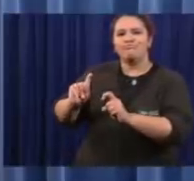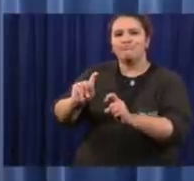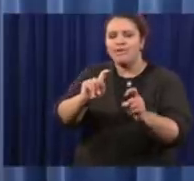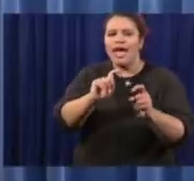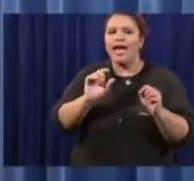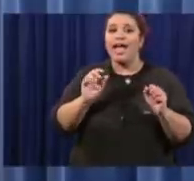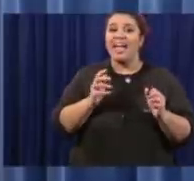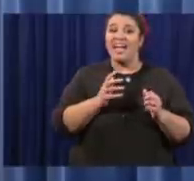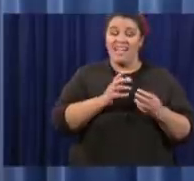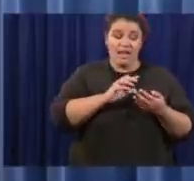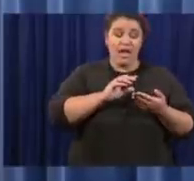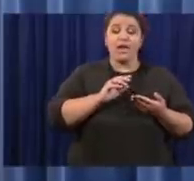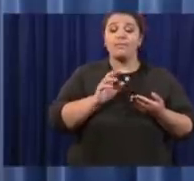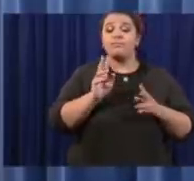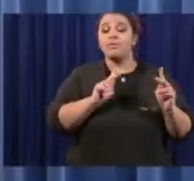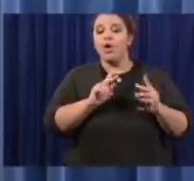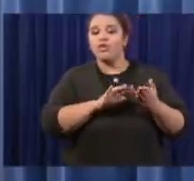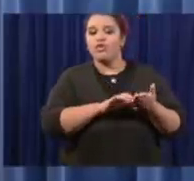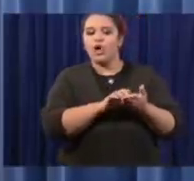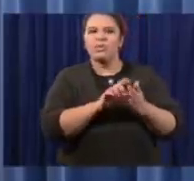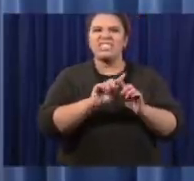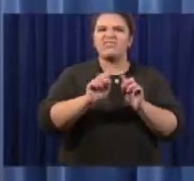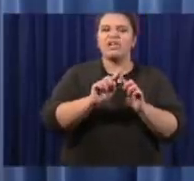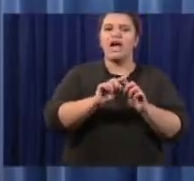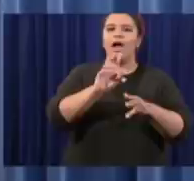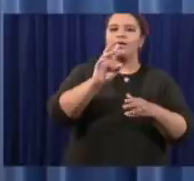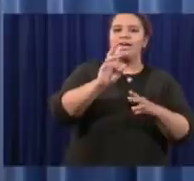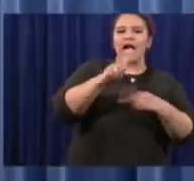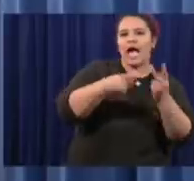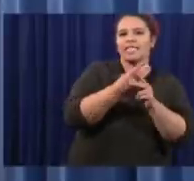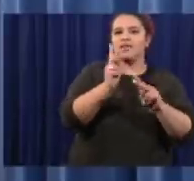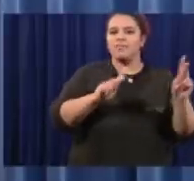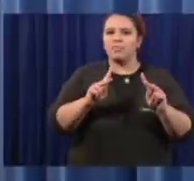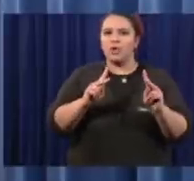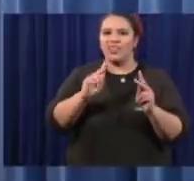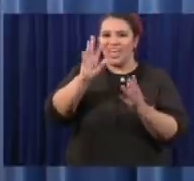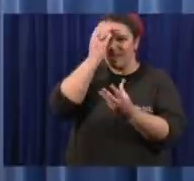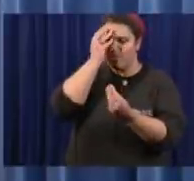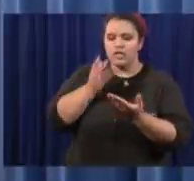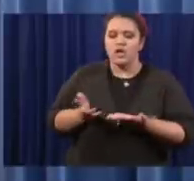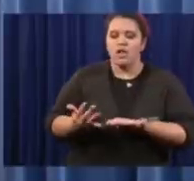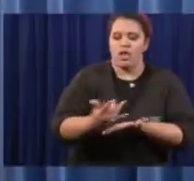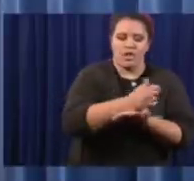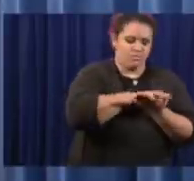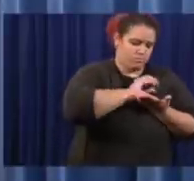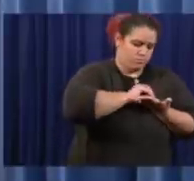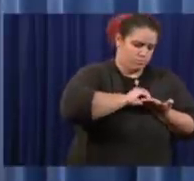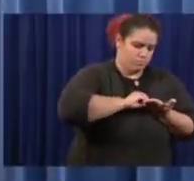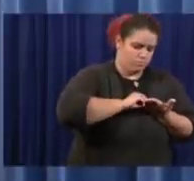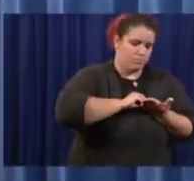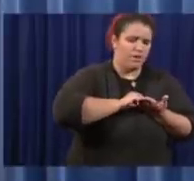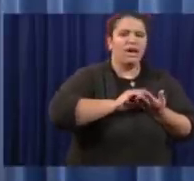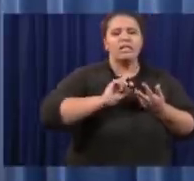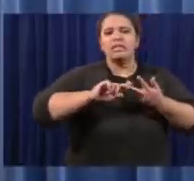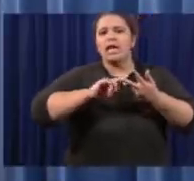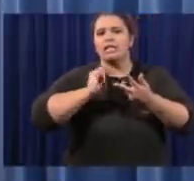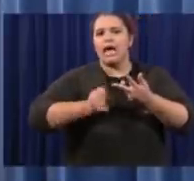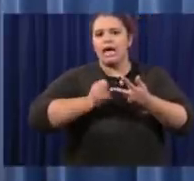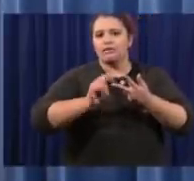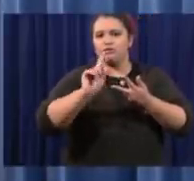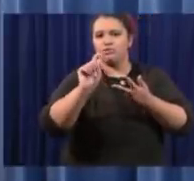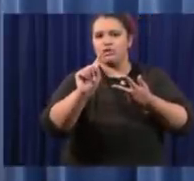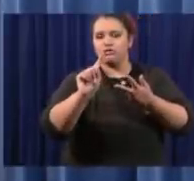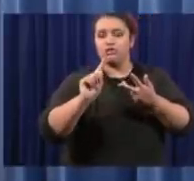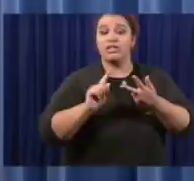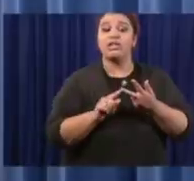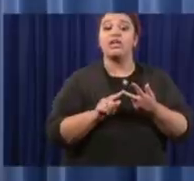groups across the state? And lastly, do you plan to involve community pharmacies as part of the testing network? And if